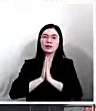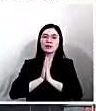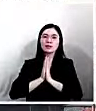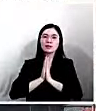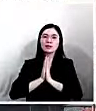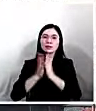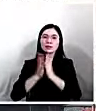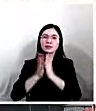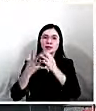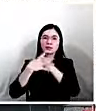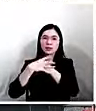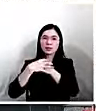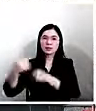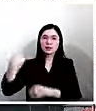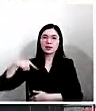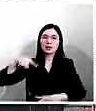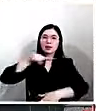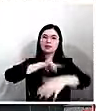Our